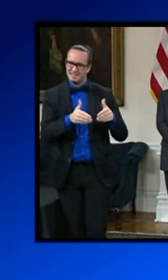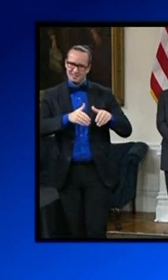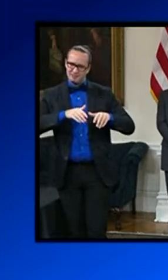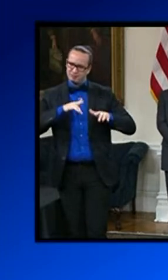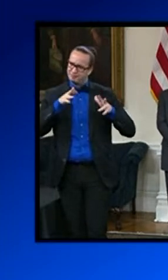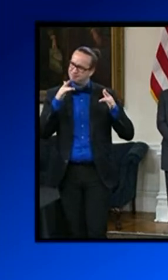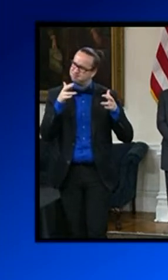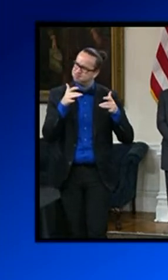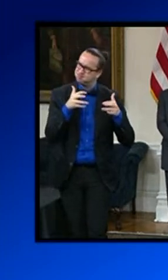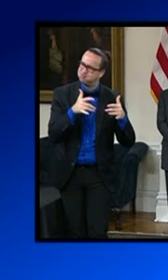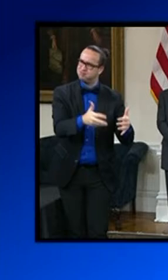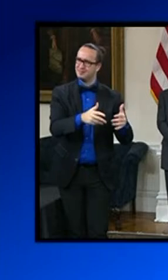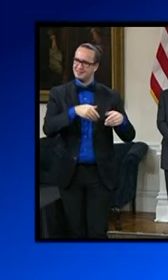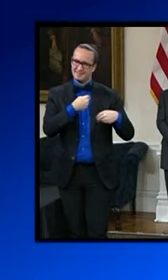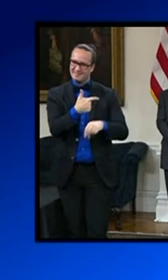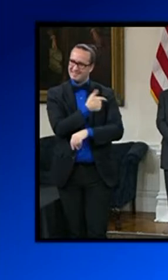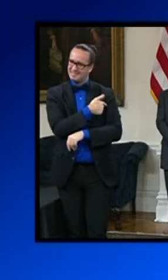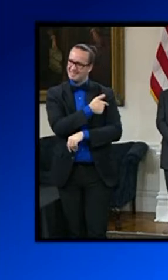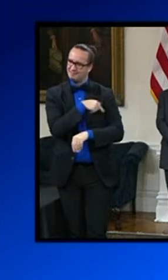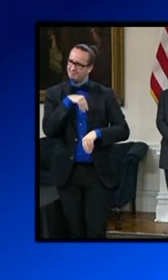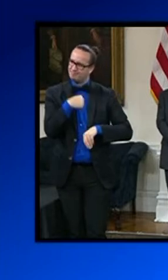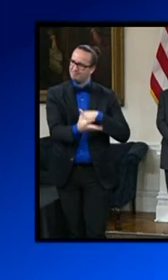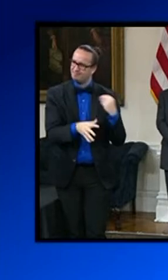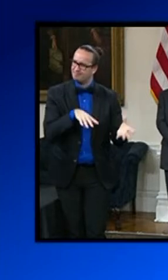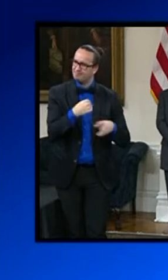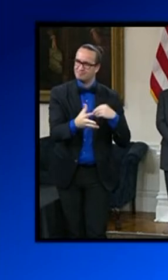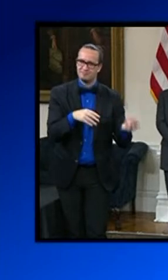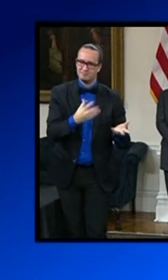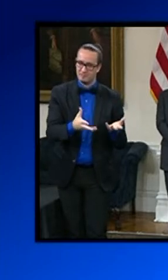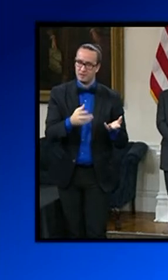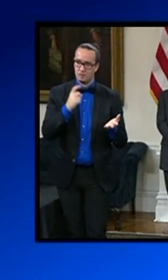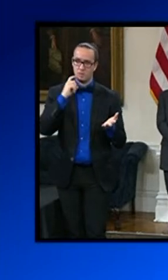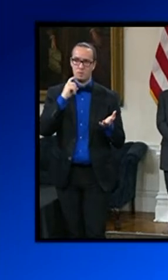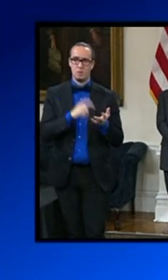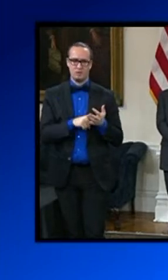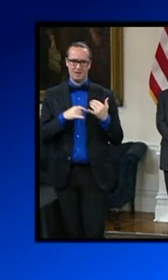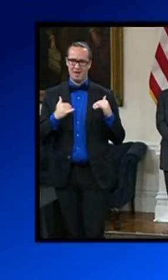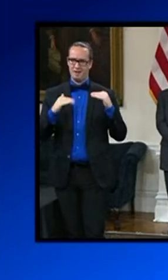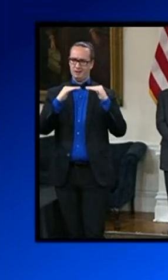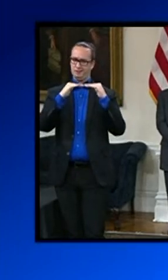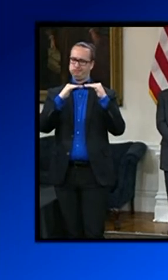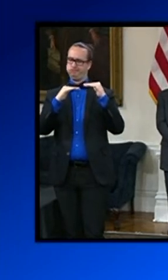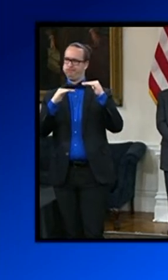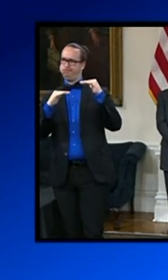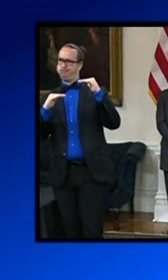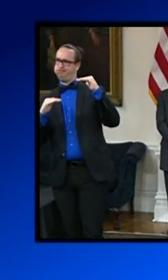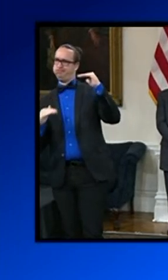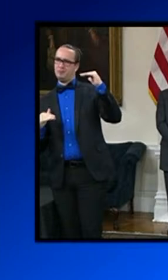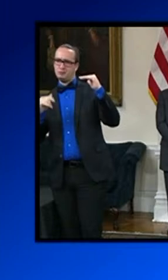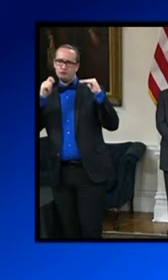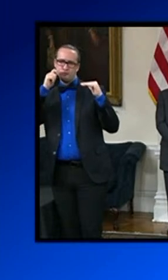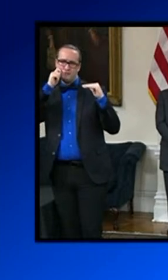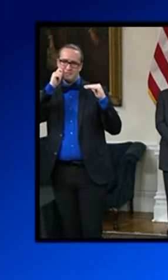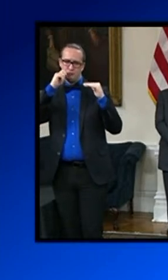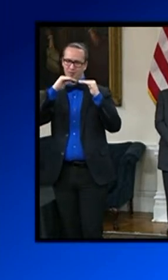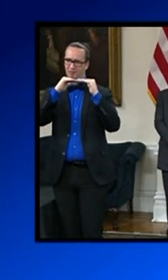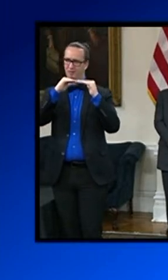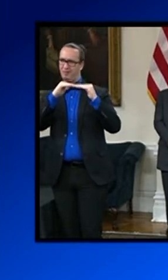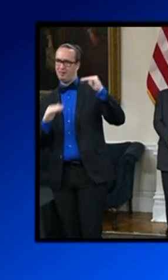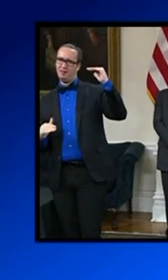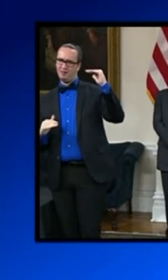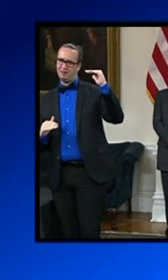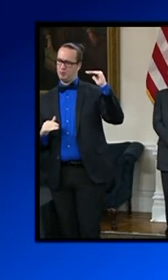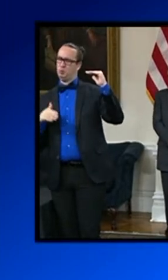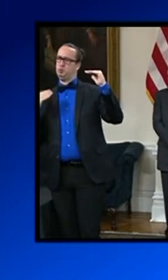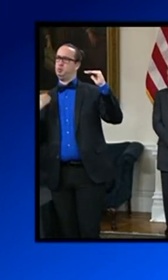these communities make it necessary to be intentional and concrete in steps that we're going to take to remove these